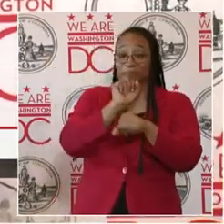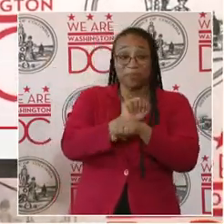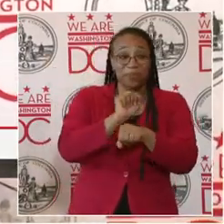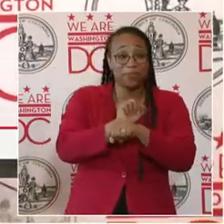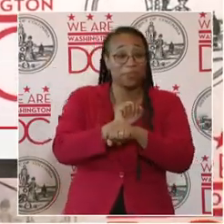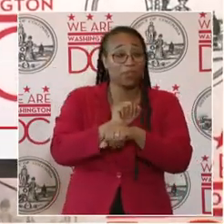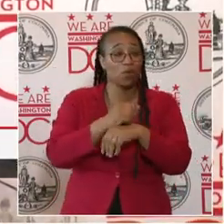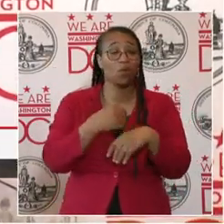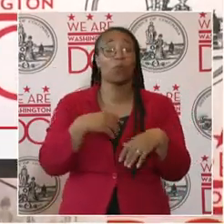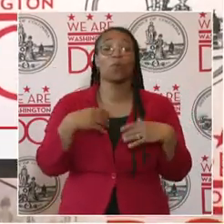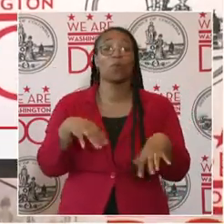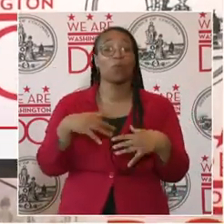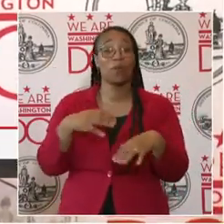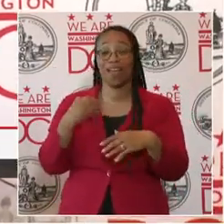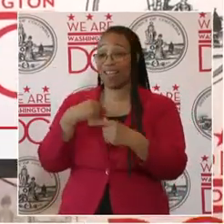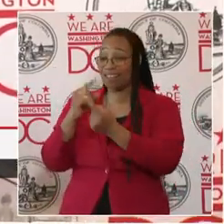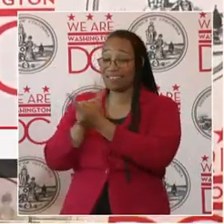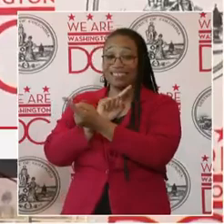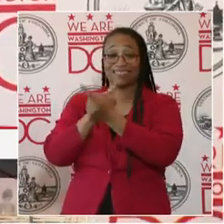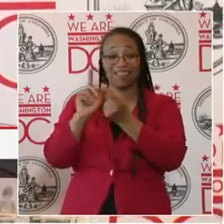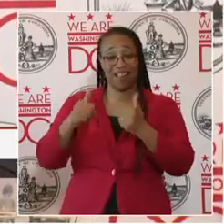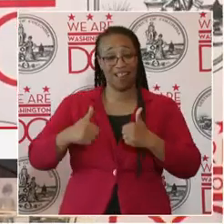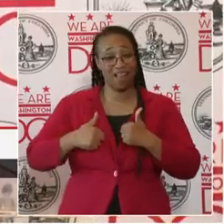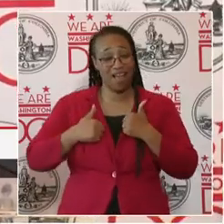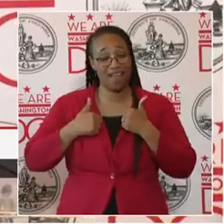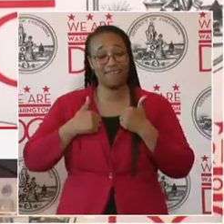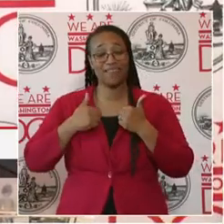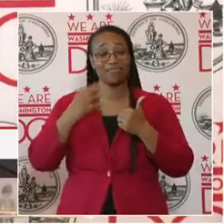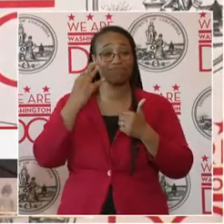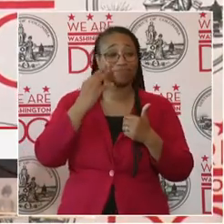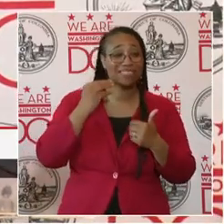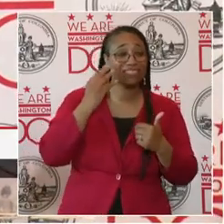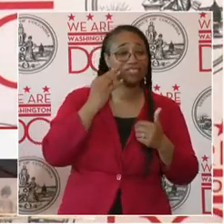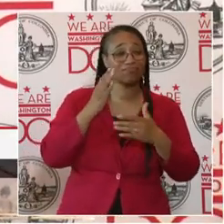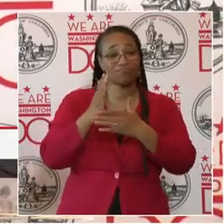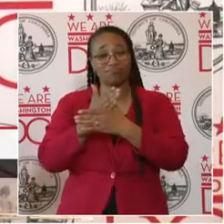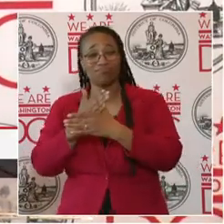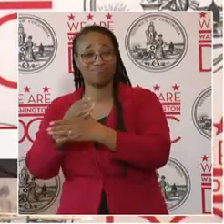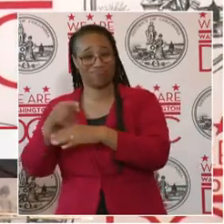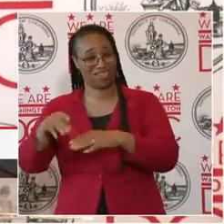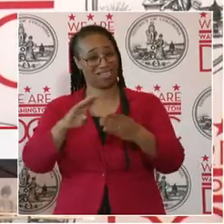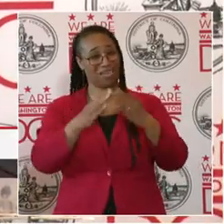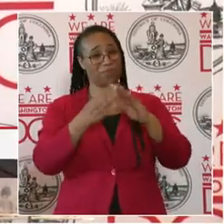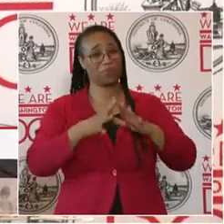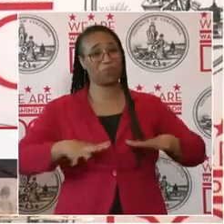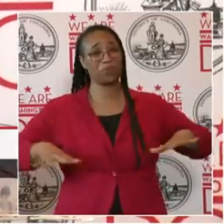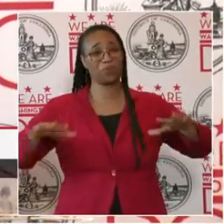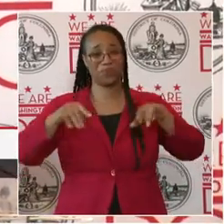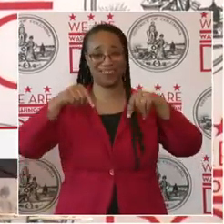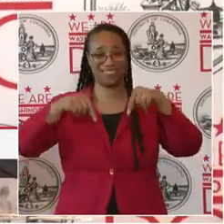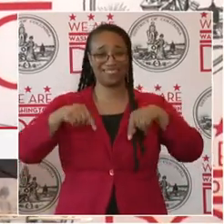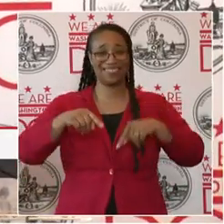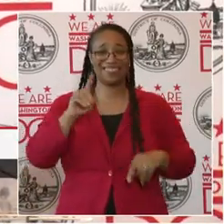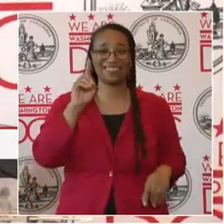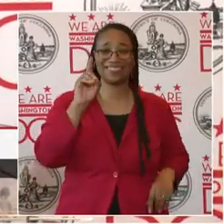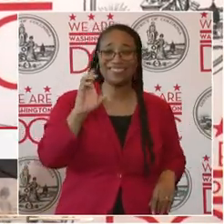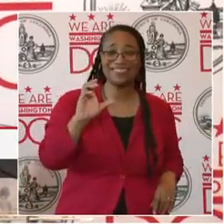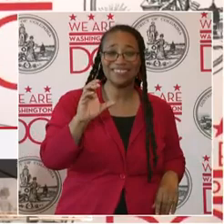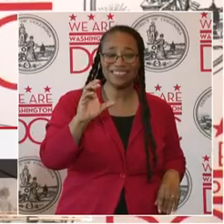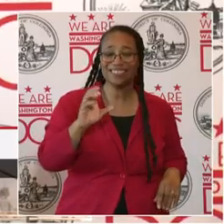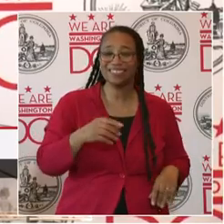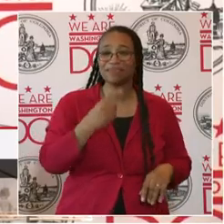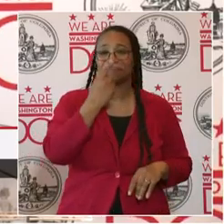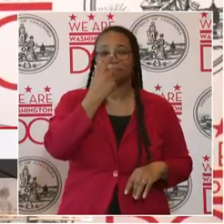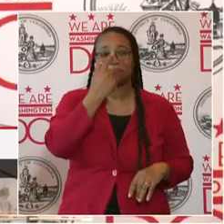our lives will pass doing good work in the community for Washingtonians. I am